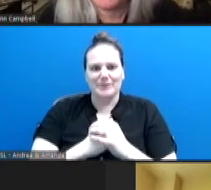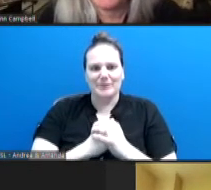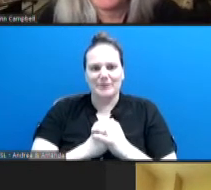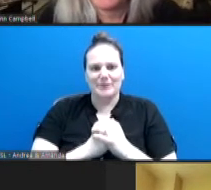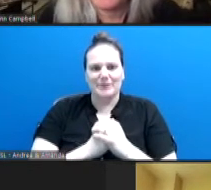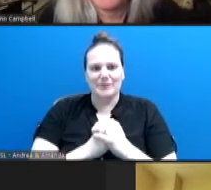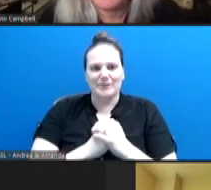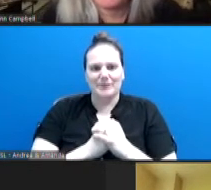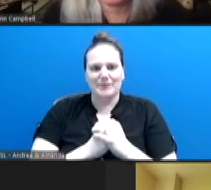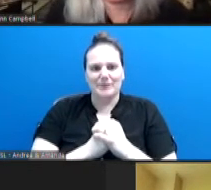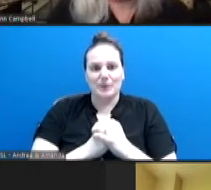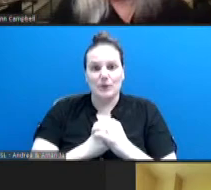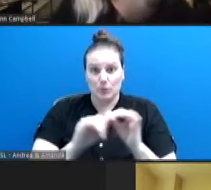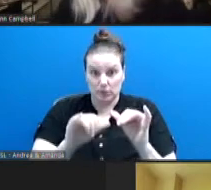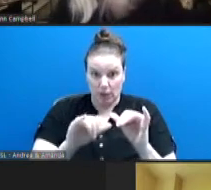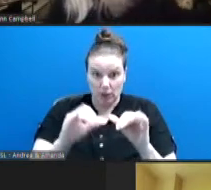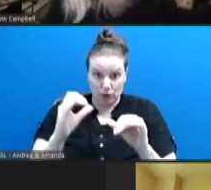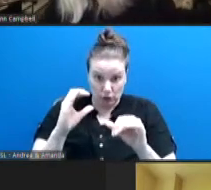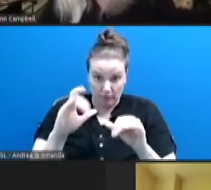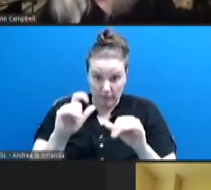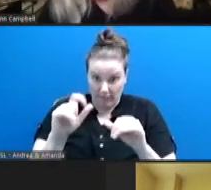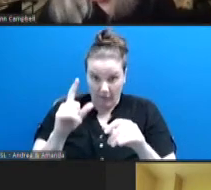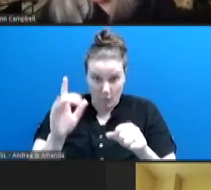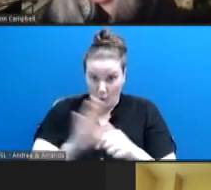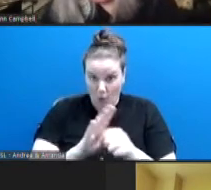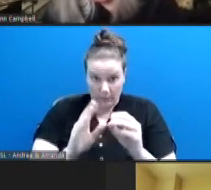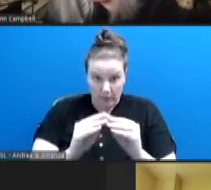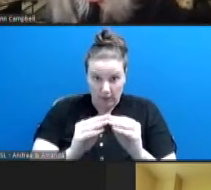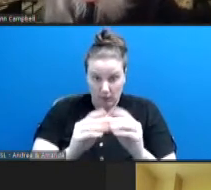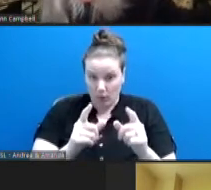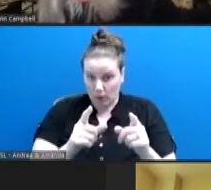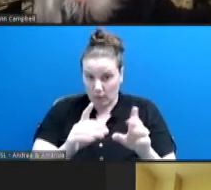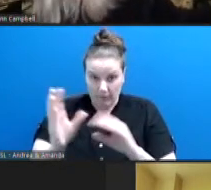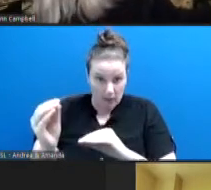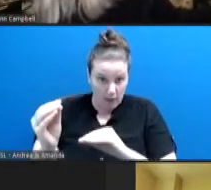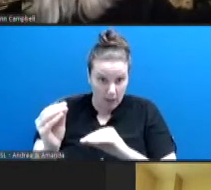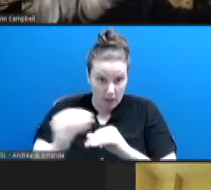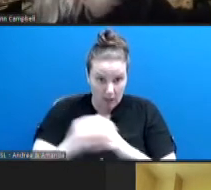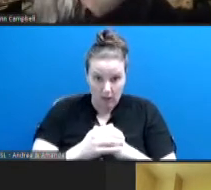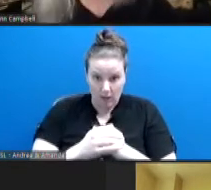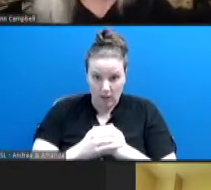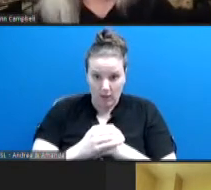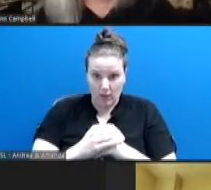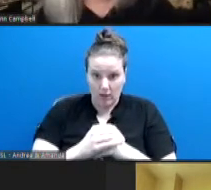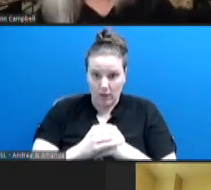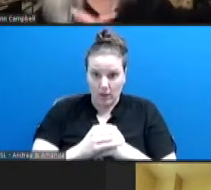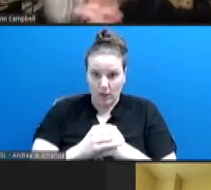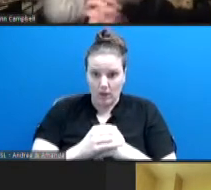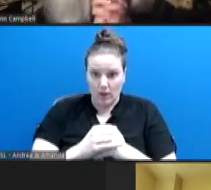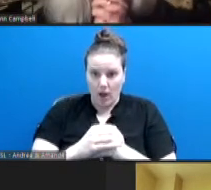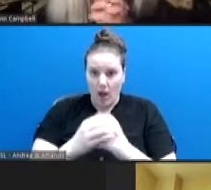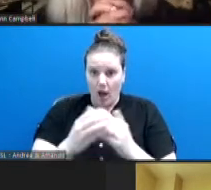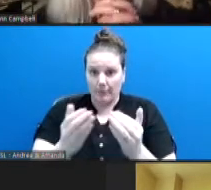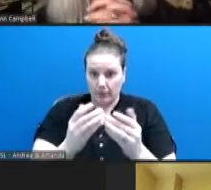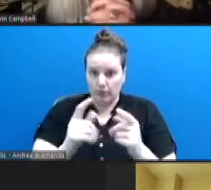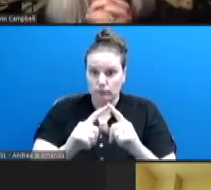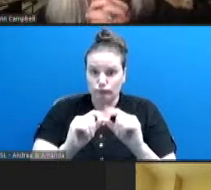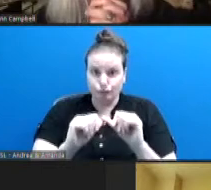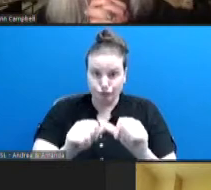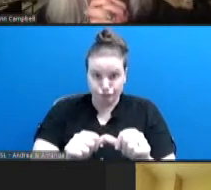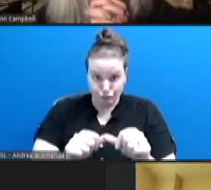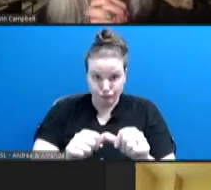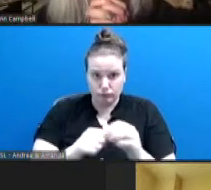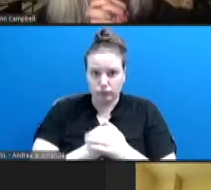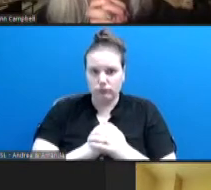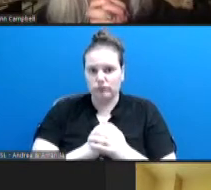you staying, Chief Lavelle, for the whole meeting, or are you? No, I'll be here for the remainder.